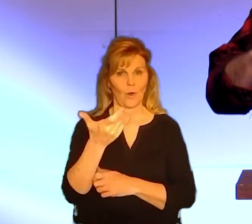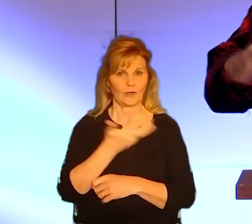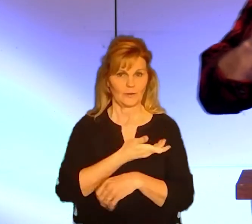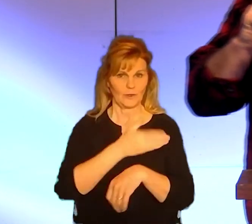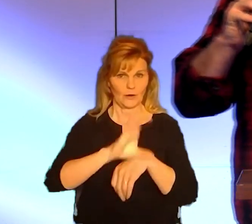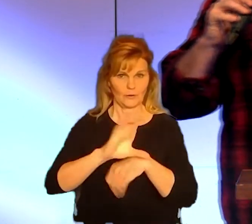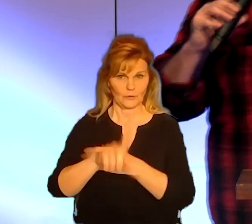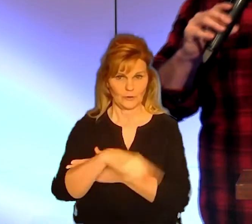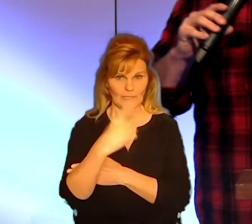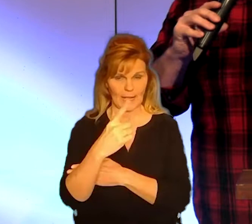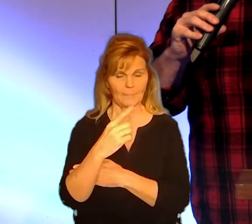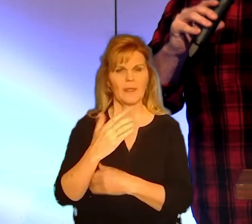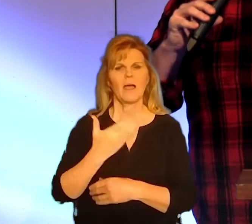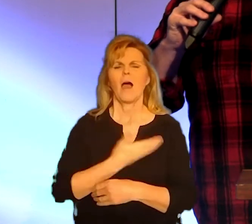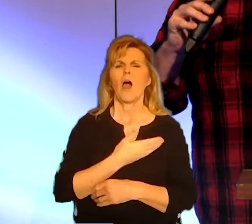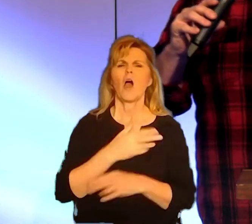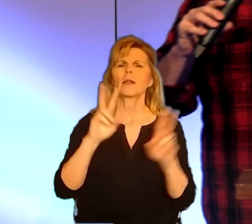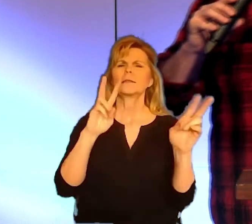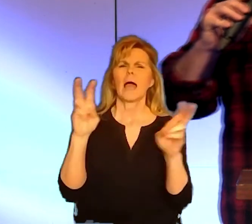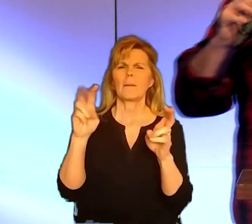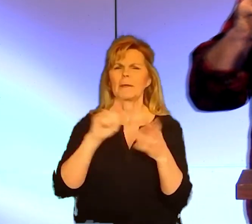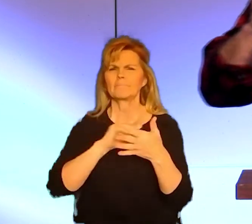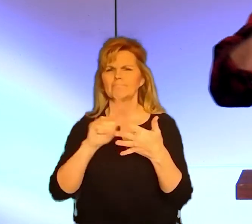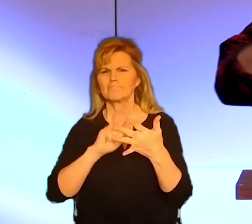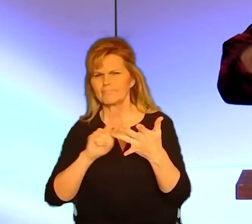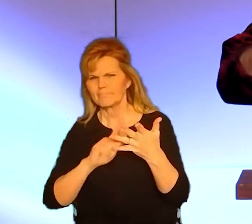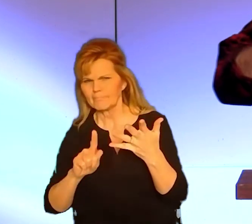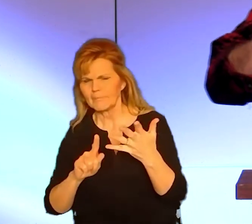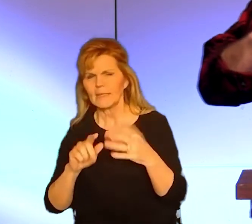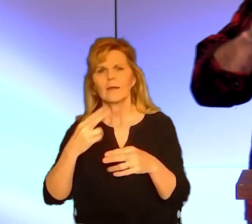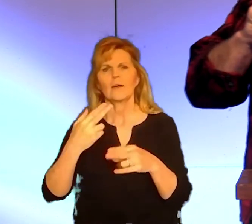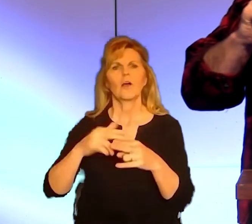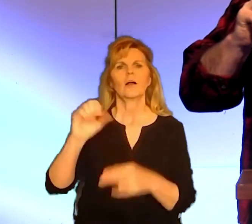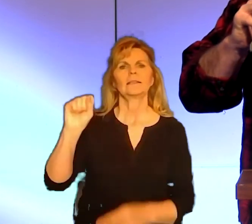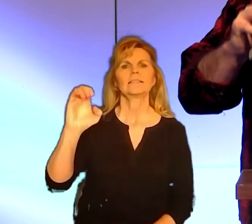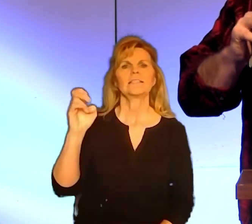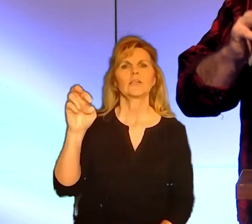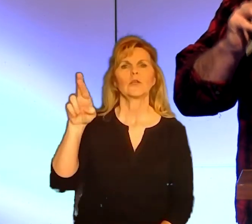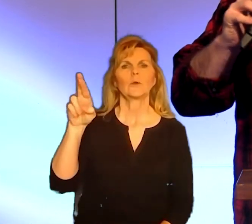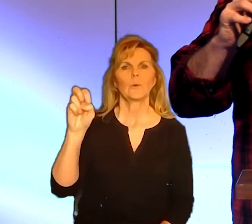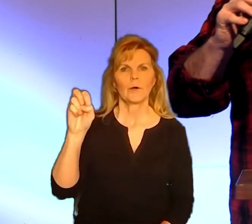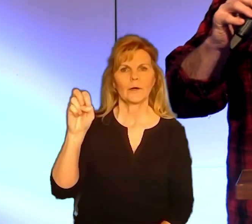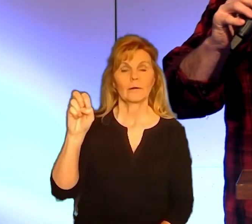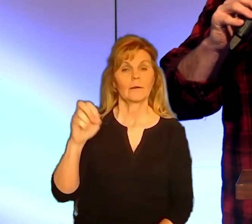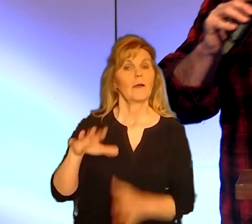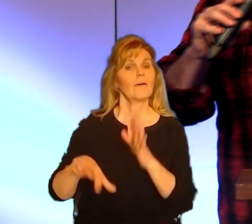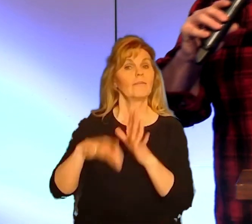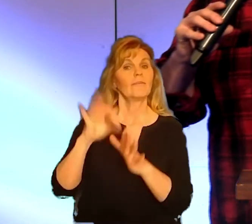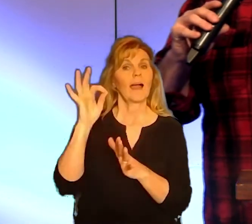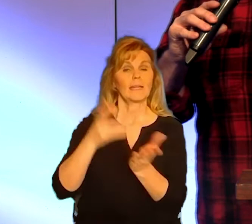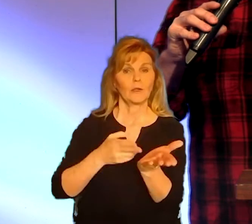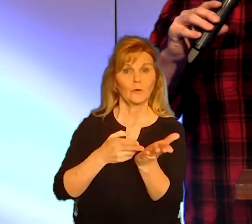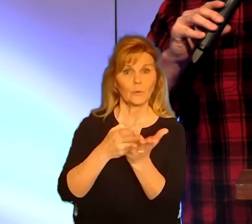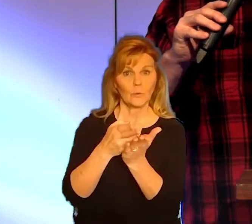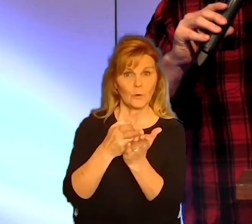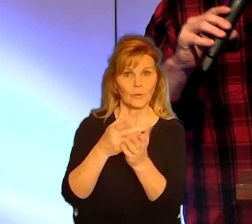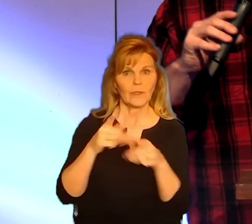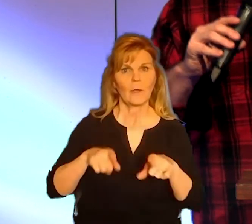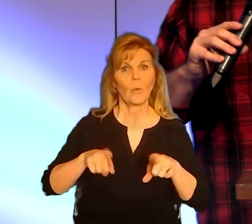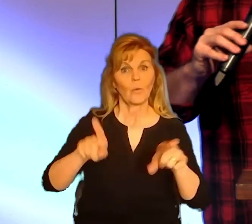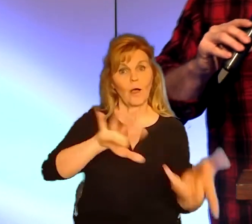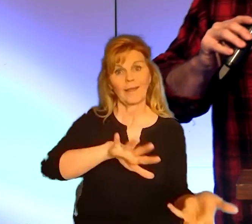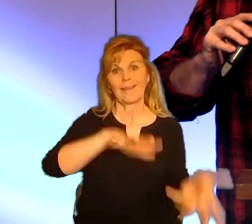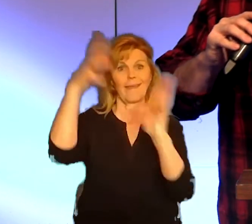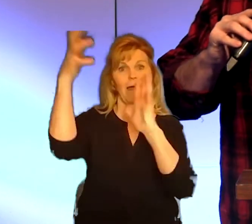series called Secure, Finding Truth in Chaotic Times. We want to find truth, not just truth,